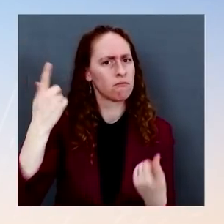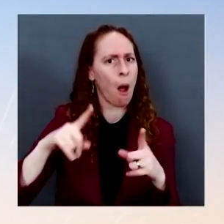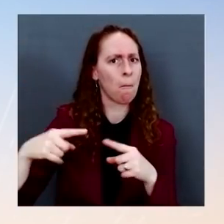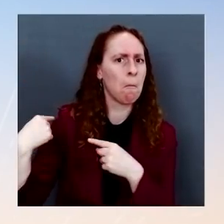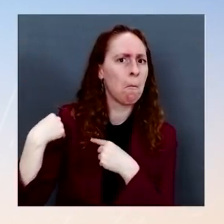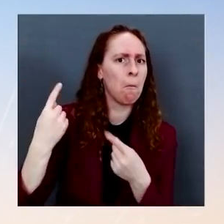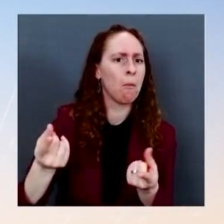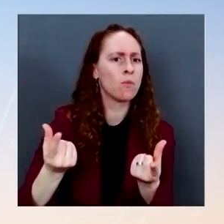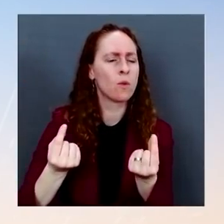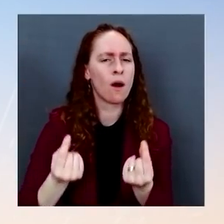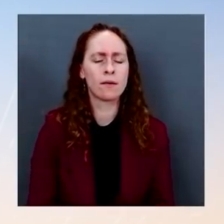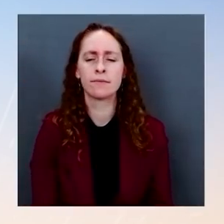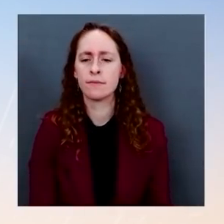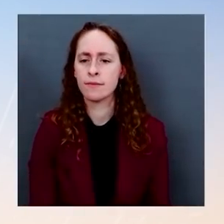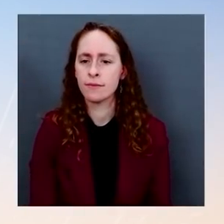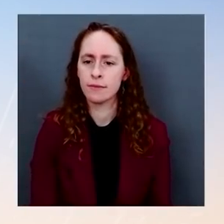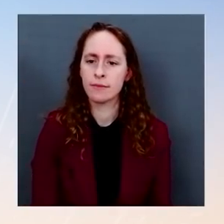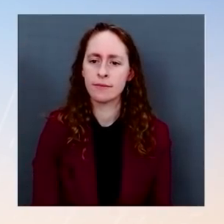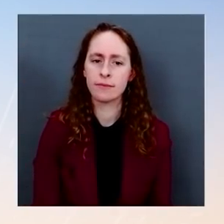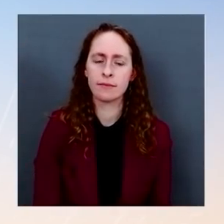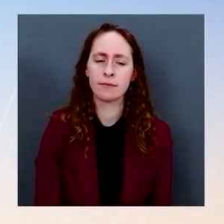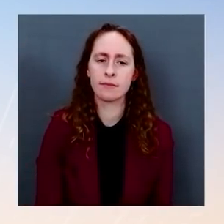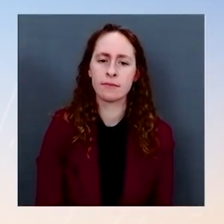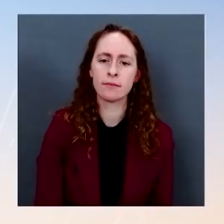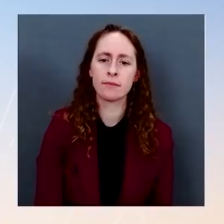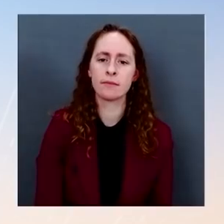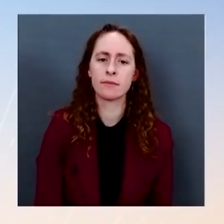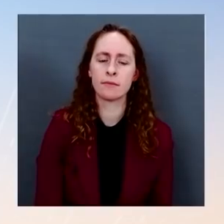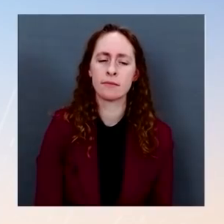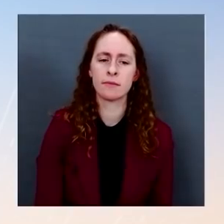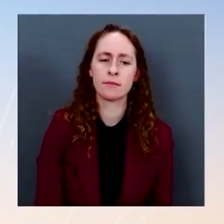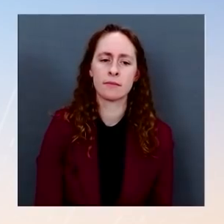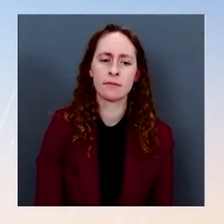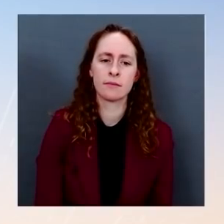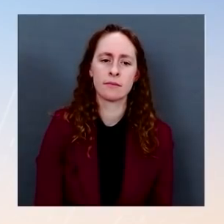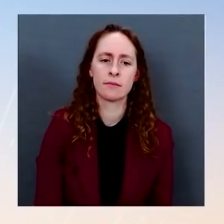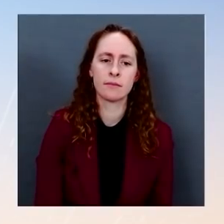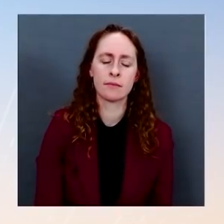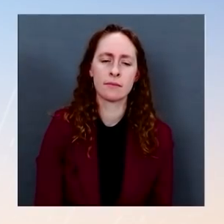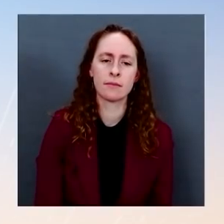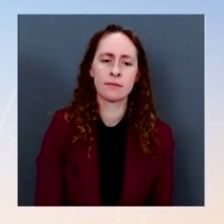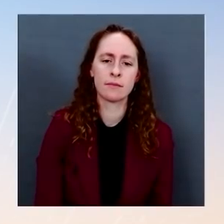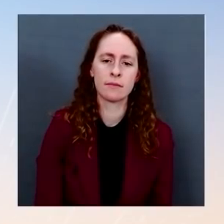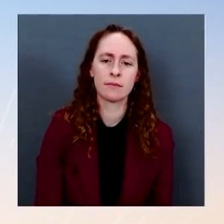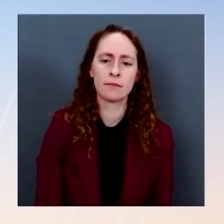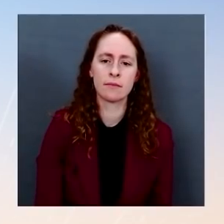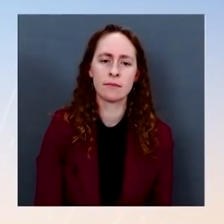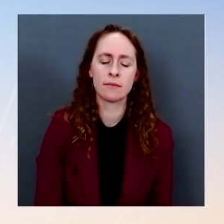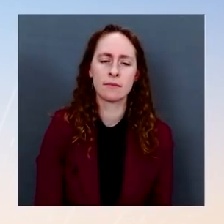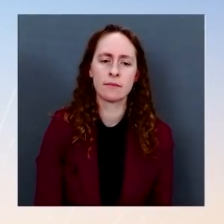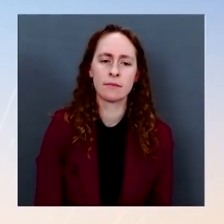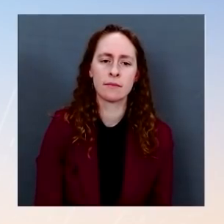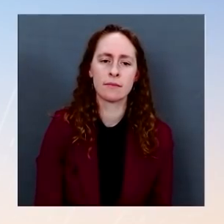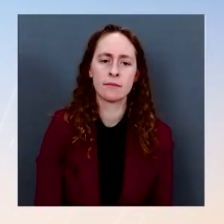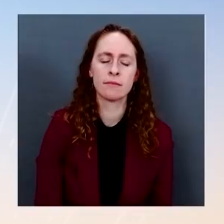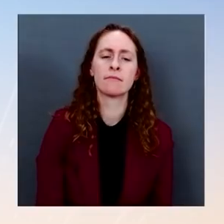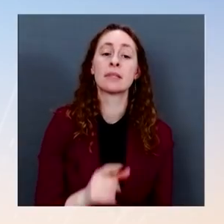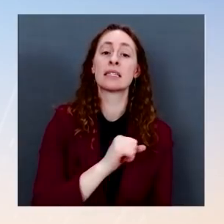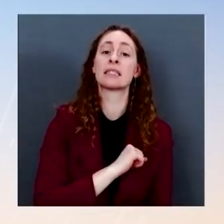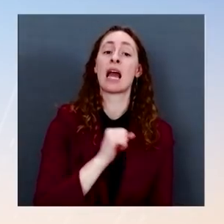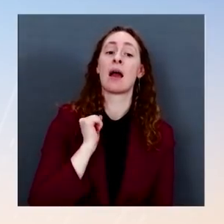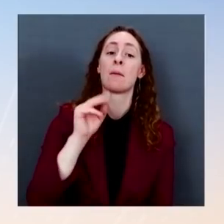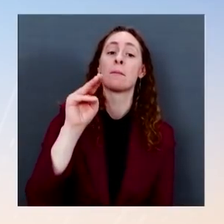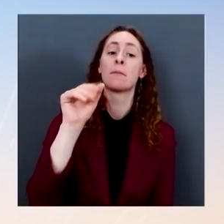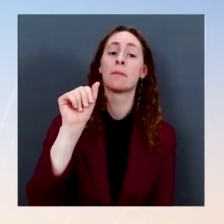several months. The comments that I've paid a lot of attention to, you have as well, the op-eds that he's written for both